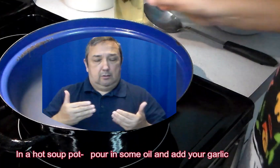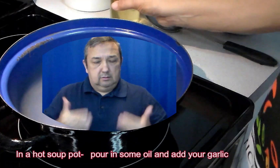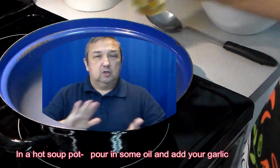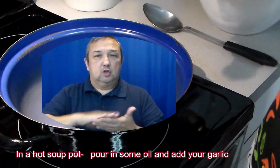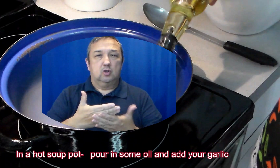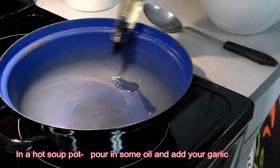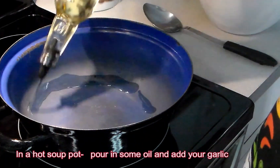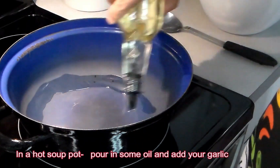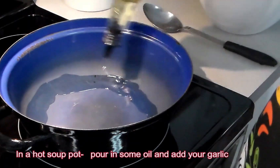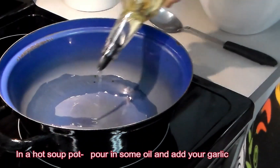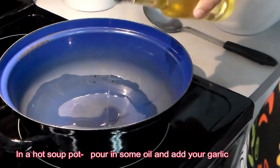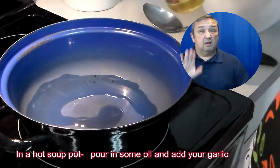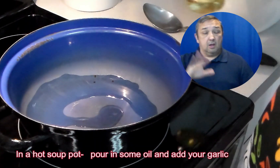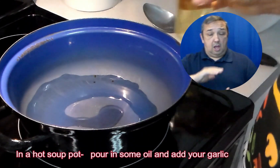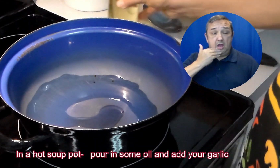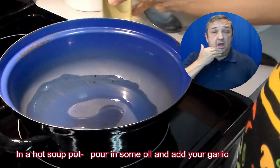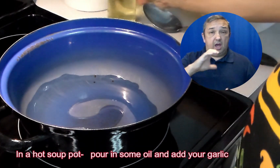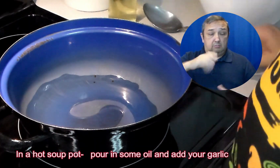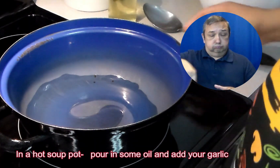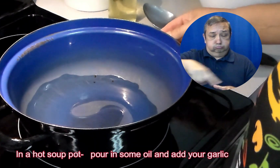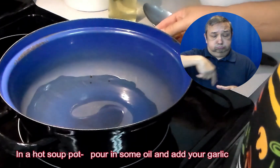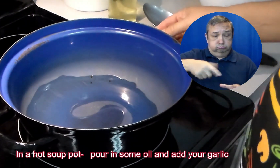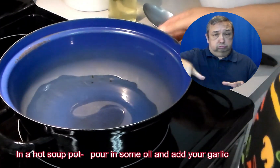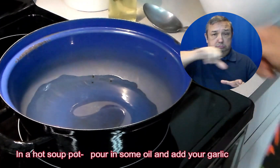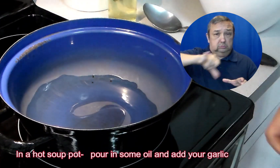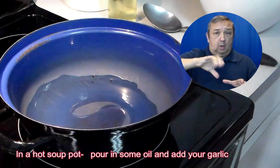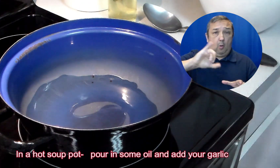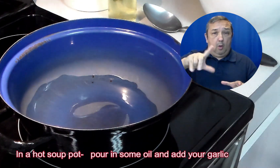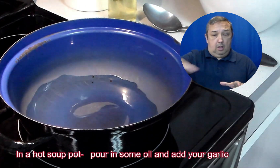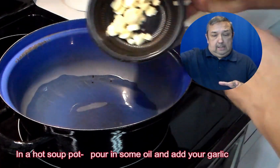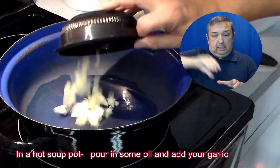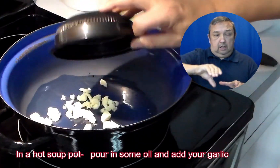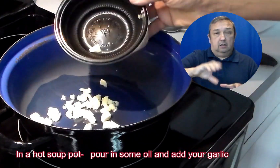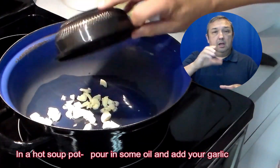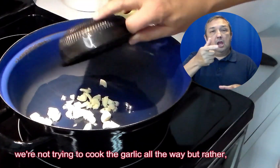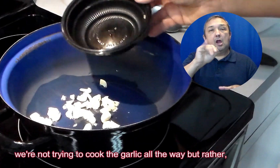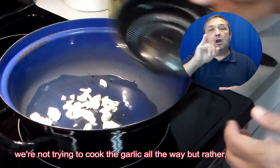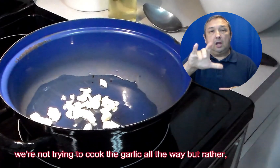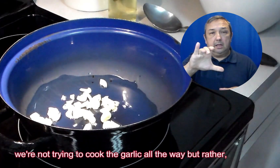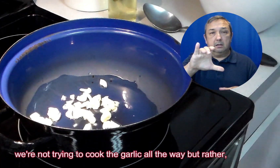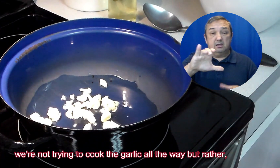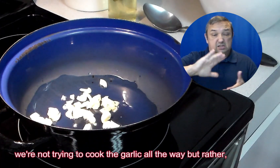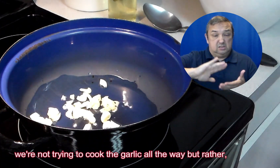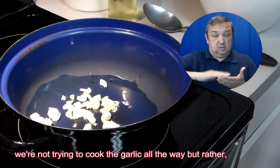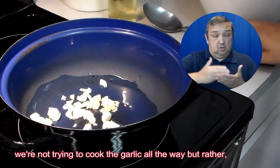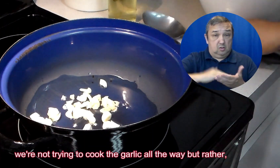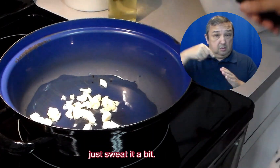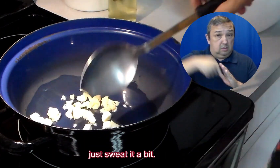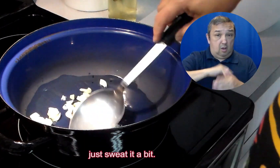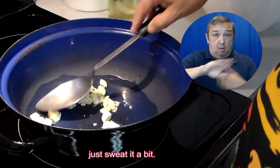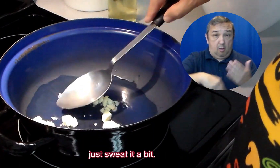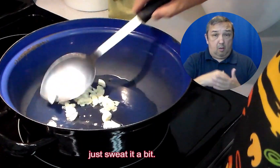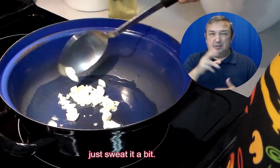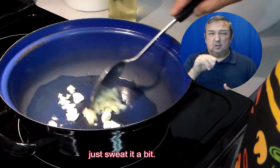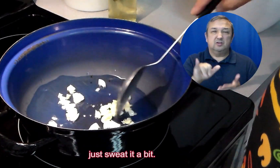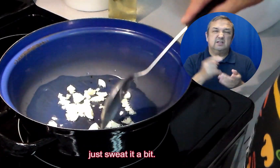tayo. Now in a hot soup pot, pour in your oil and add your garlic. We're not trying to cook the garlic all the way, but rather